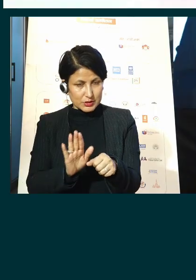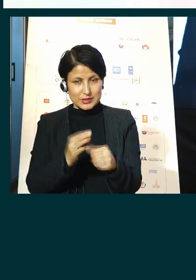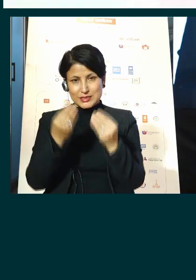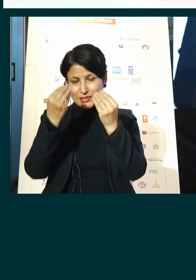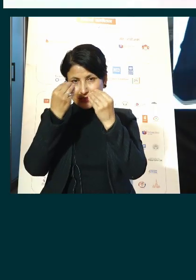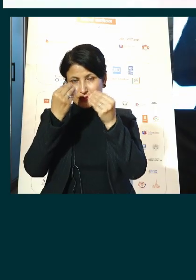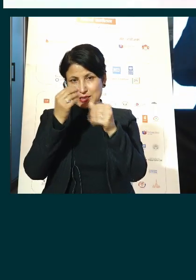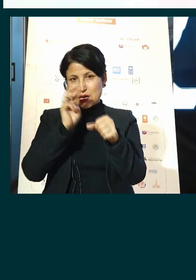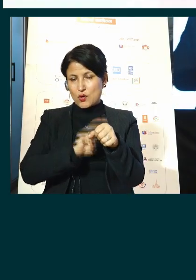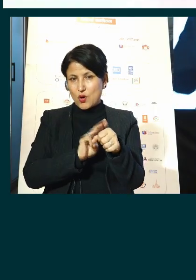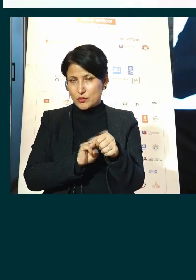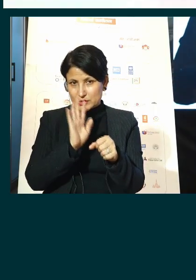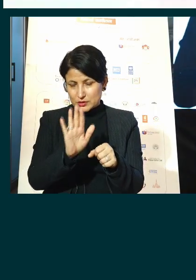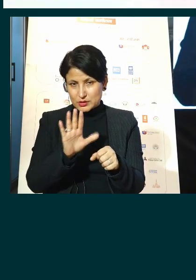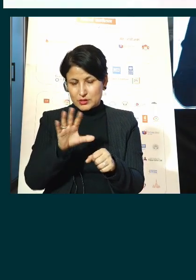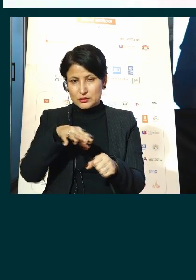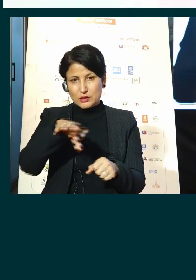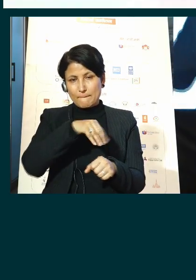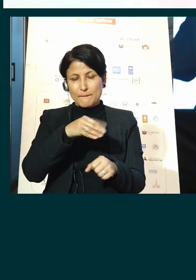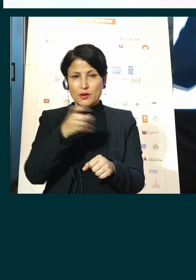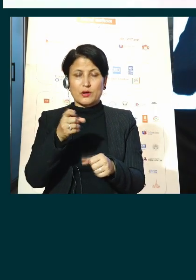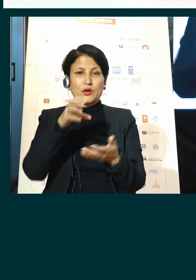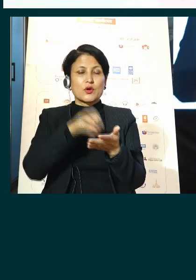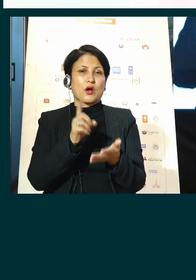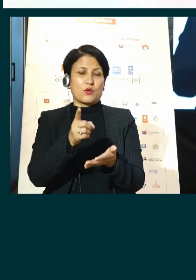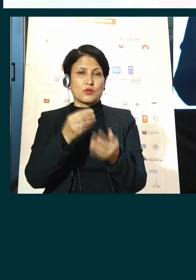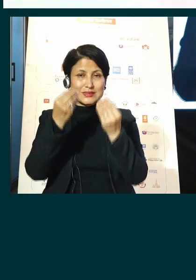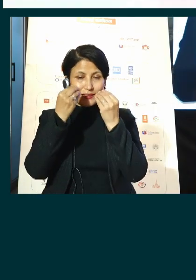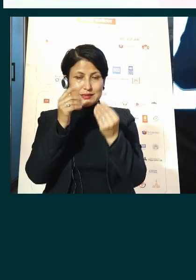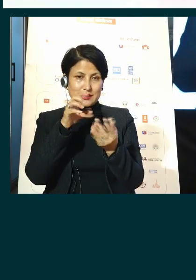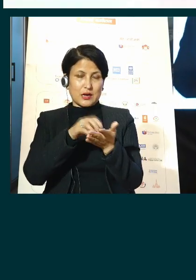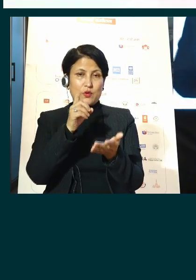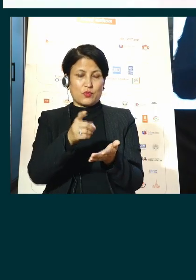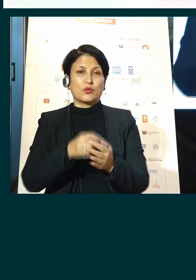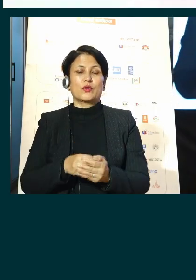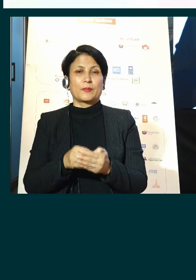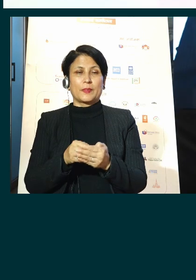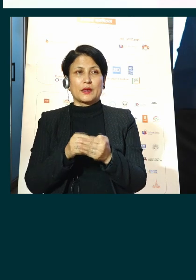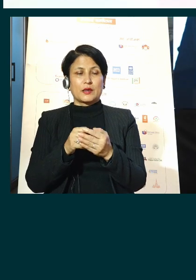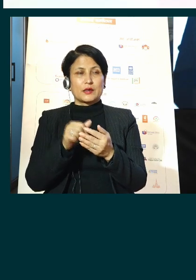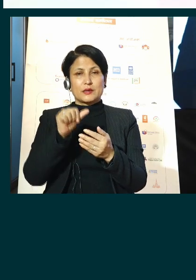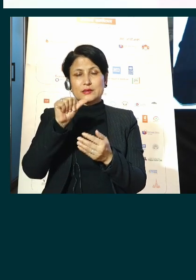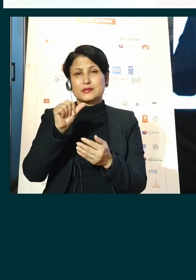unlearning. So, is a representative from GSCDM and is